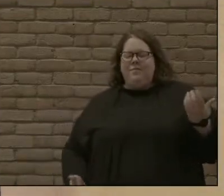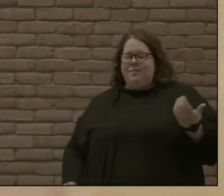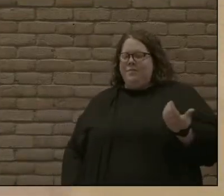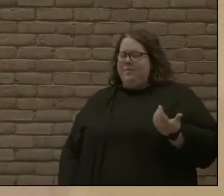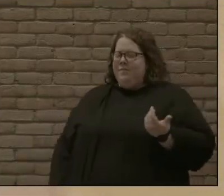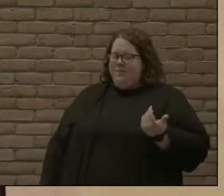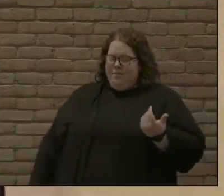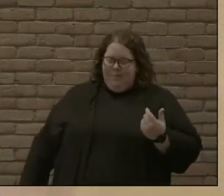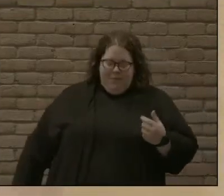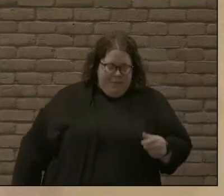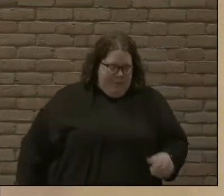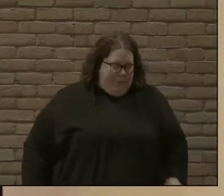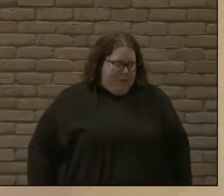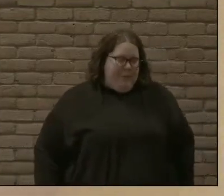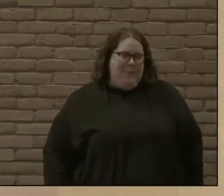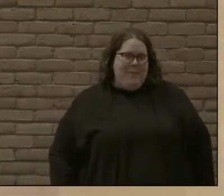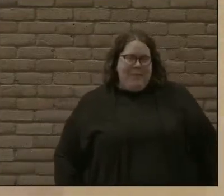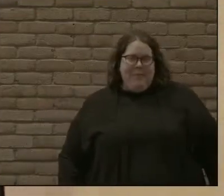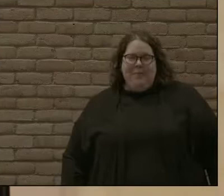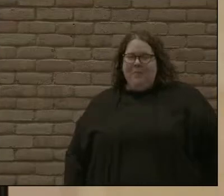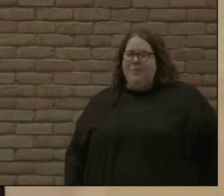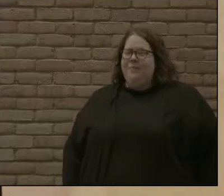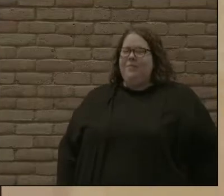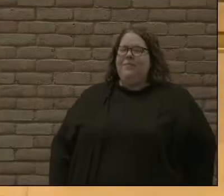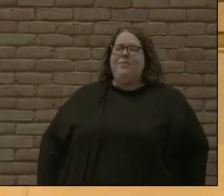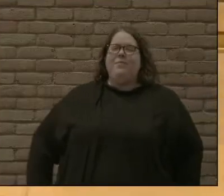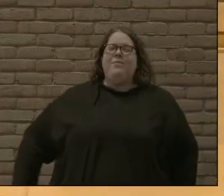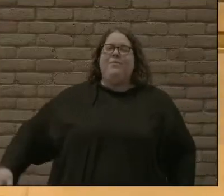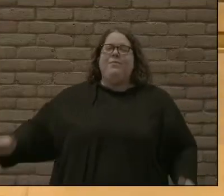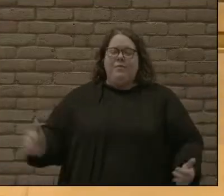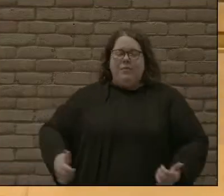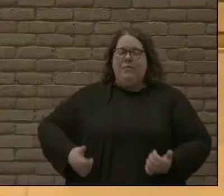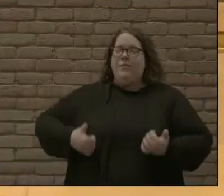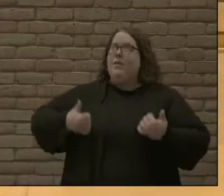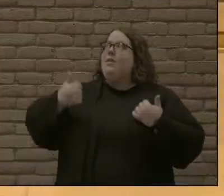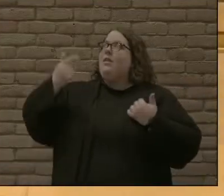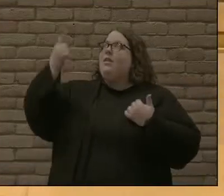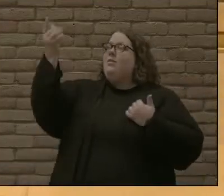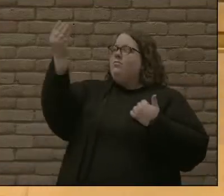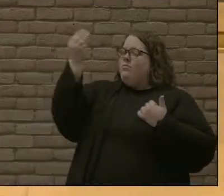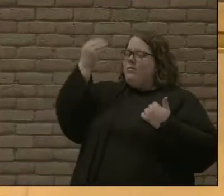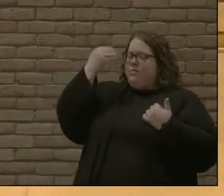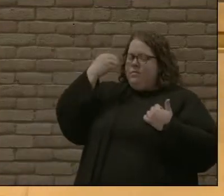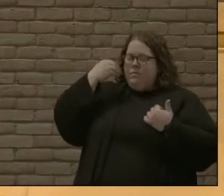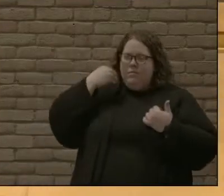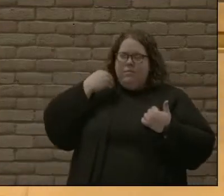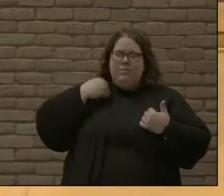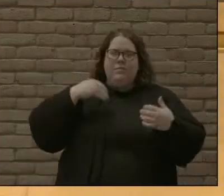give love.